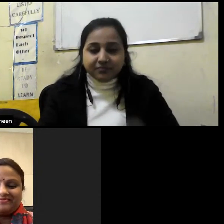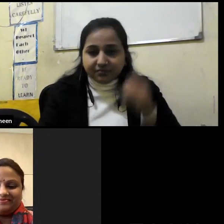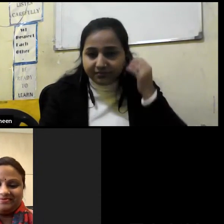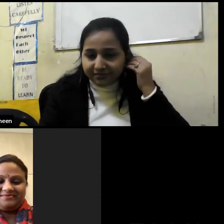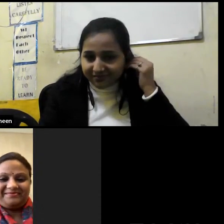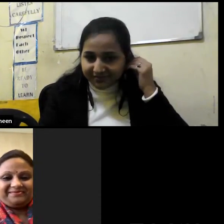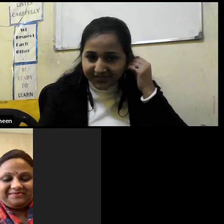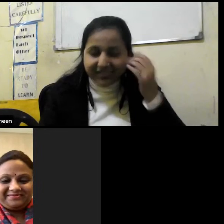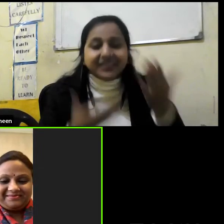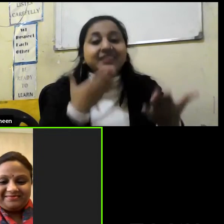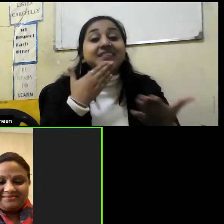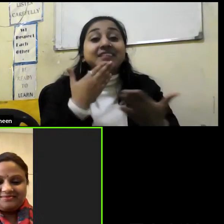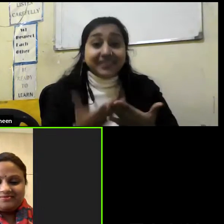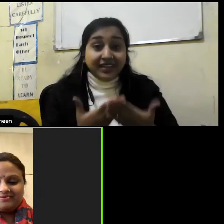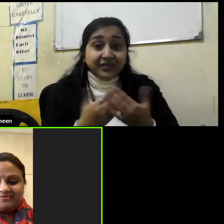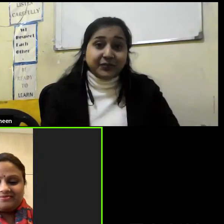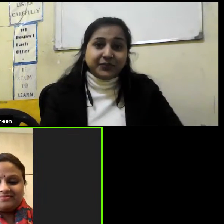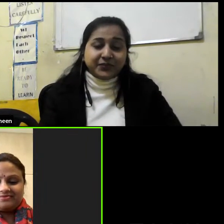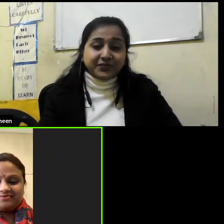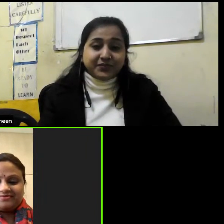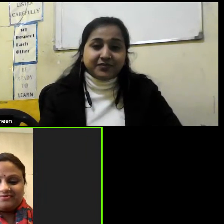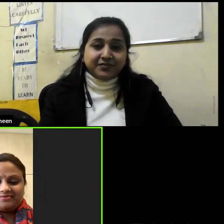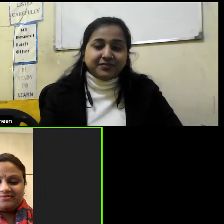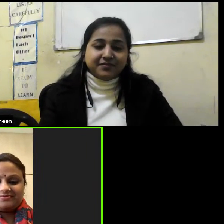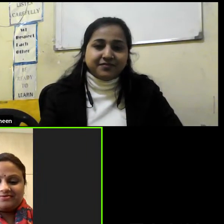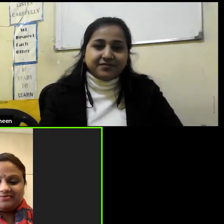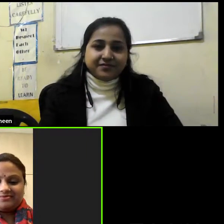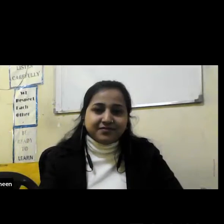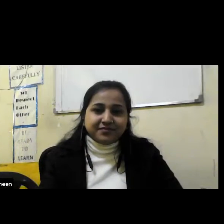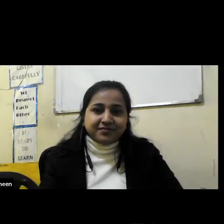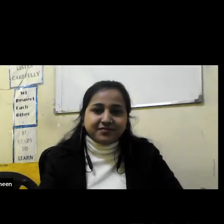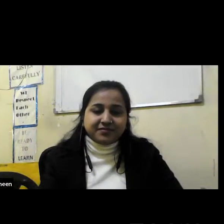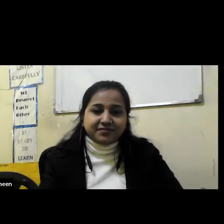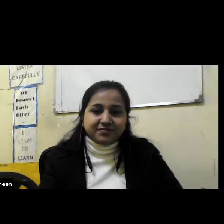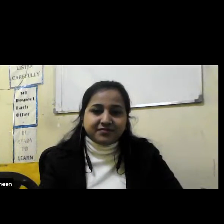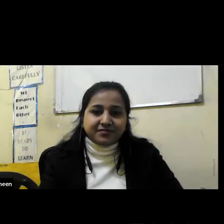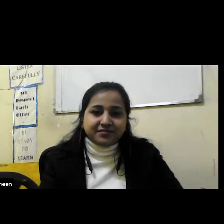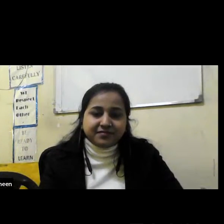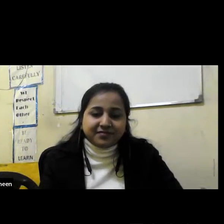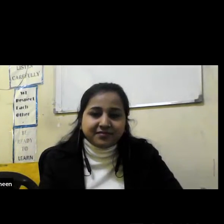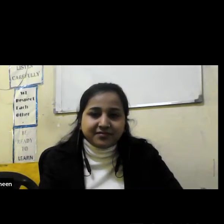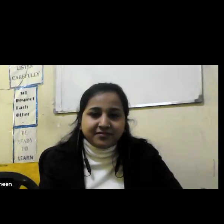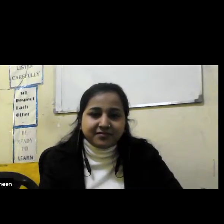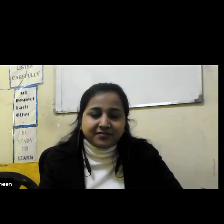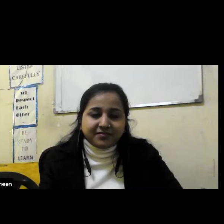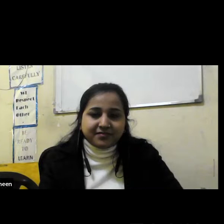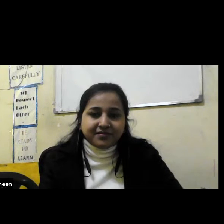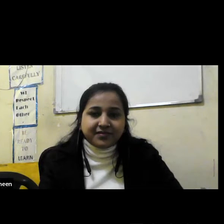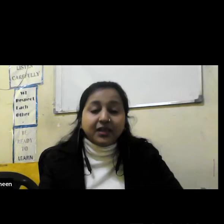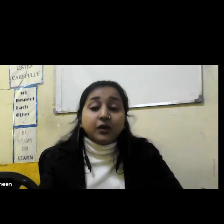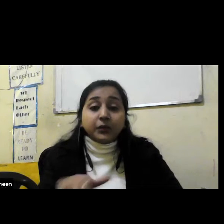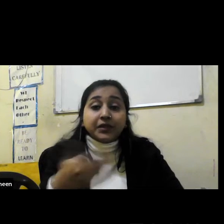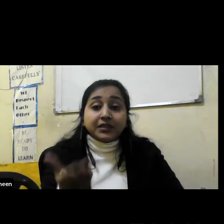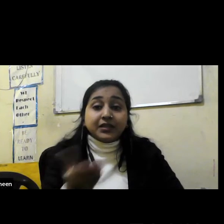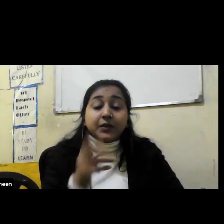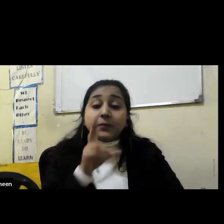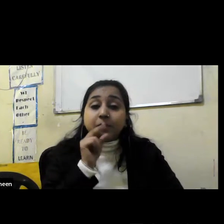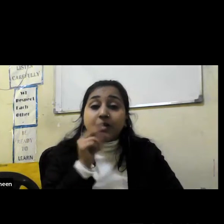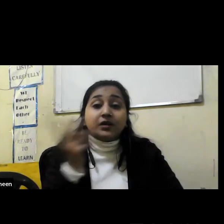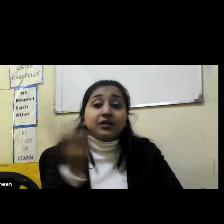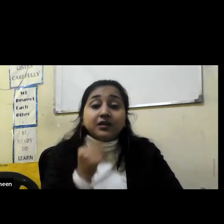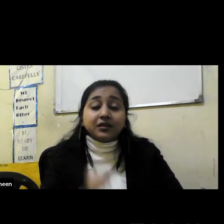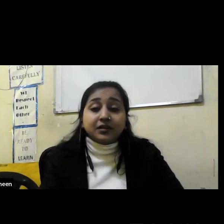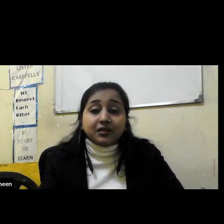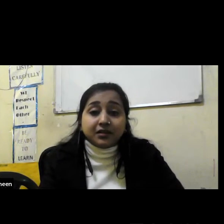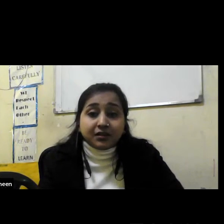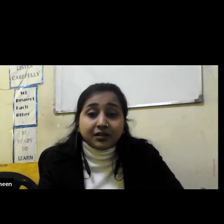thank you very much for your for your knowledge on this. Now, my next speaker, let me switch gears from the